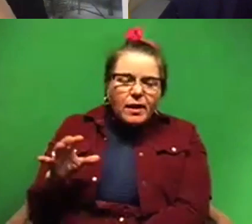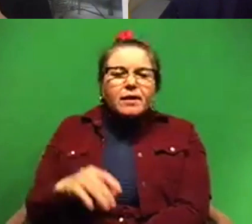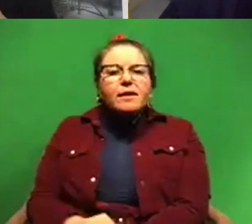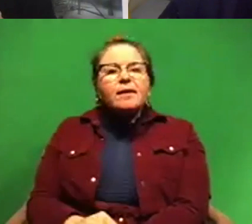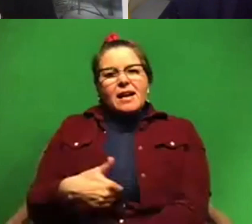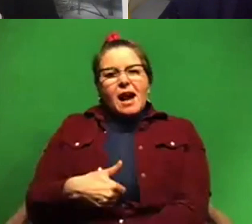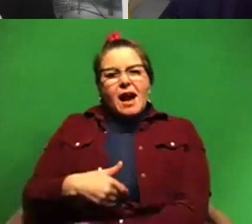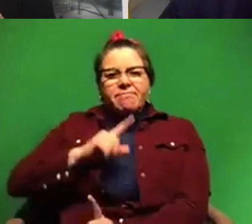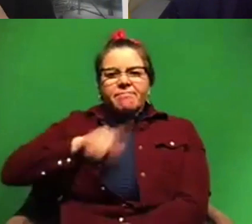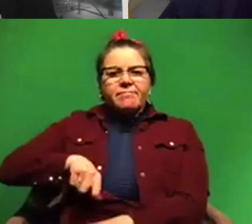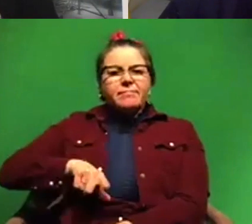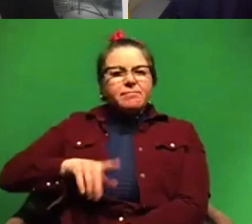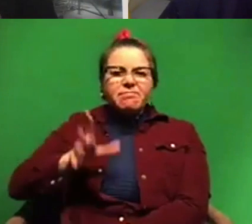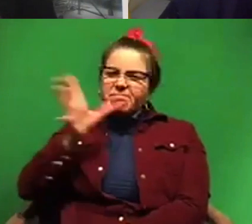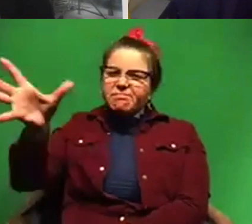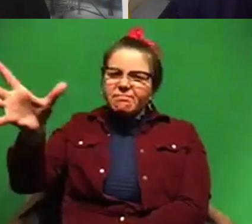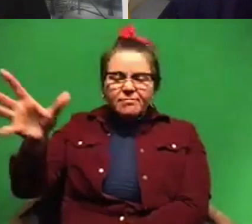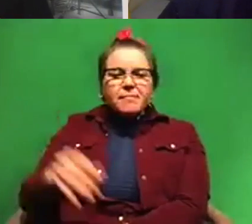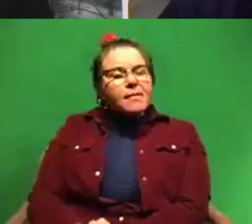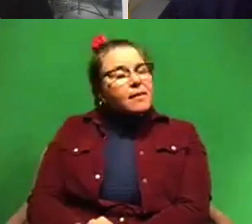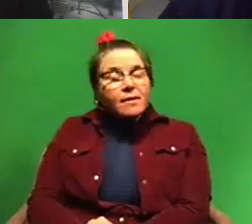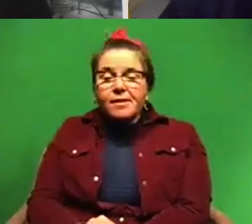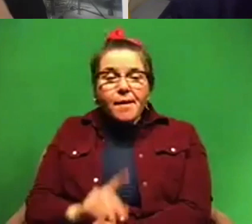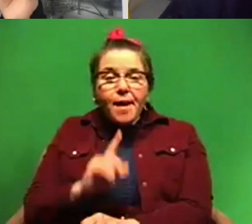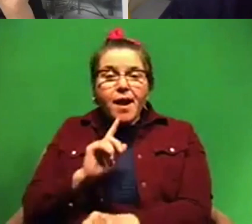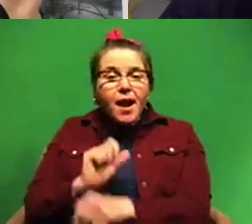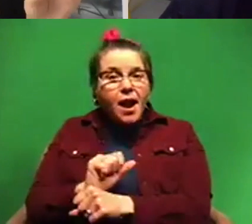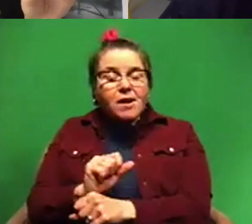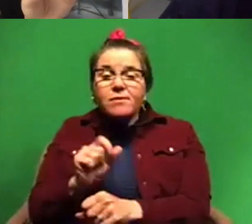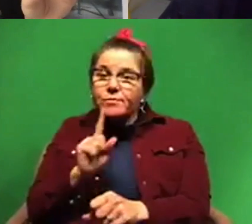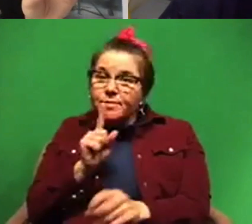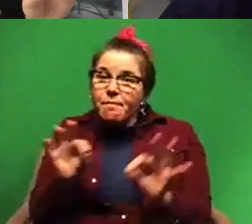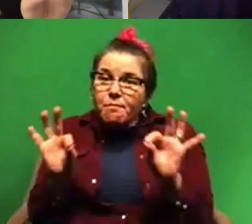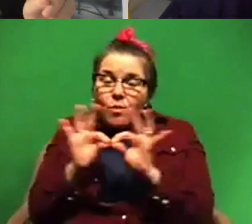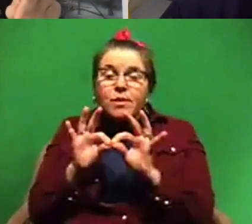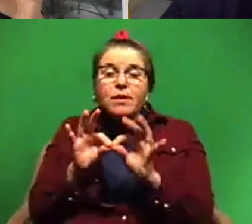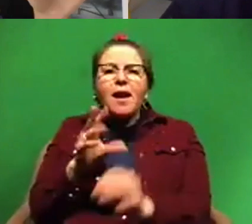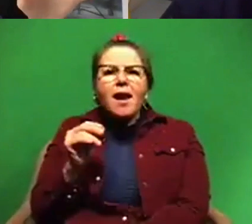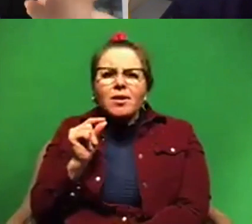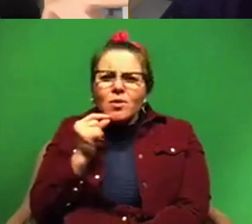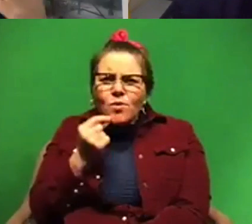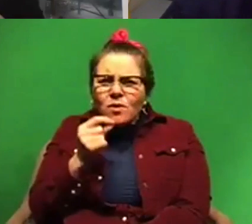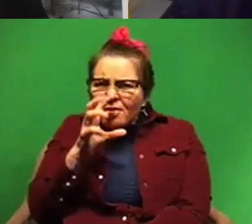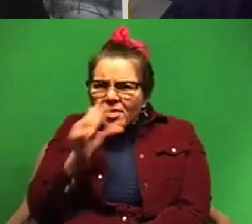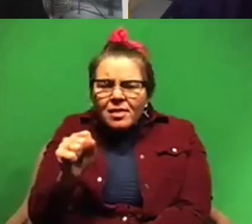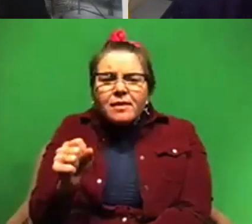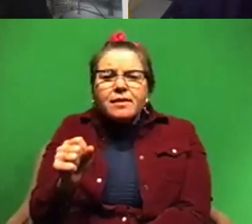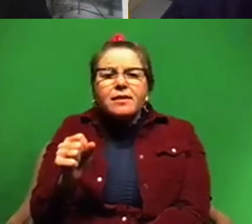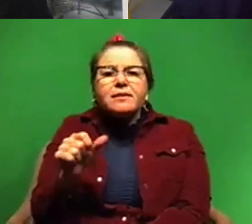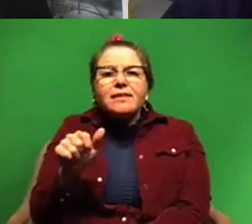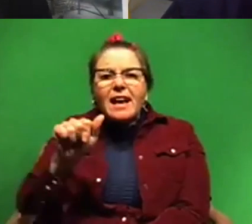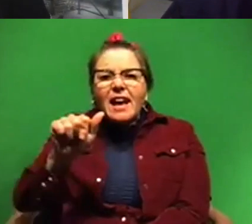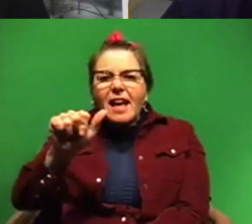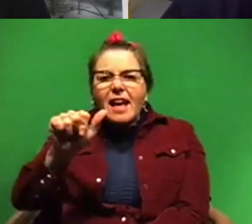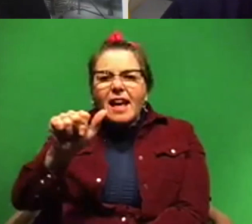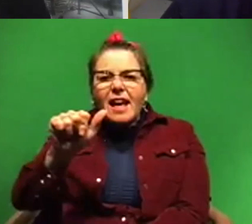not like them. But in fact, like, they're super important and they're so cool. You know, it's like aliens on our own planet,